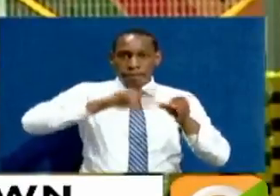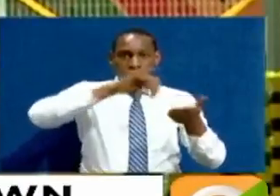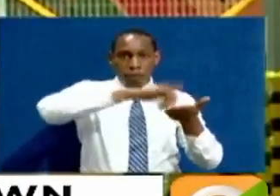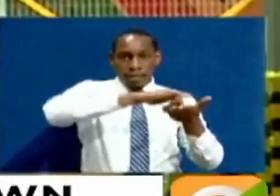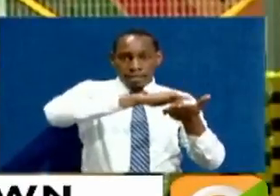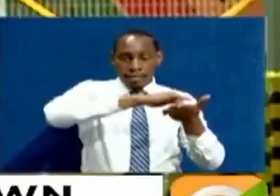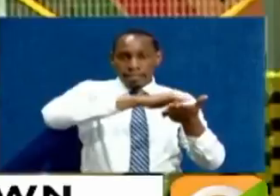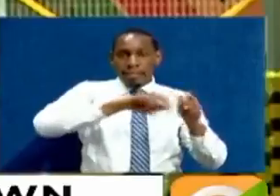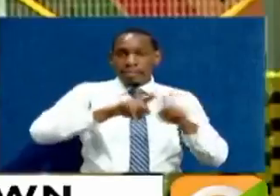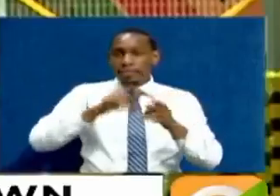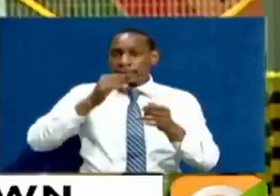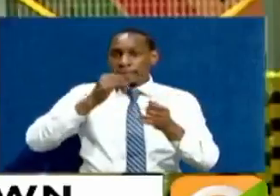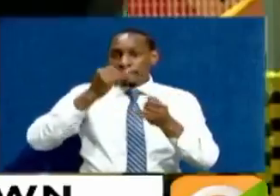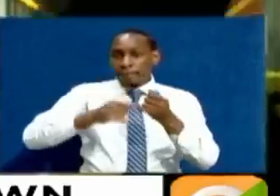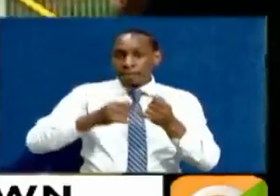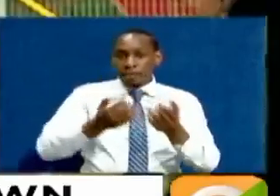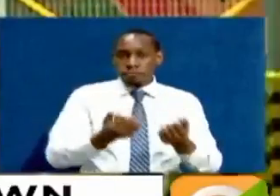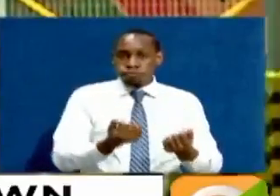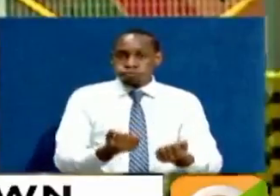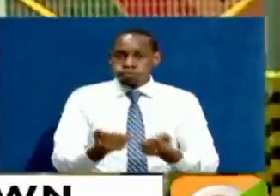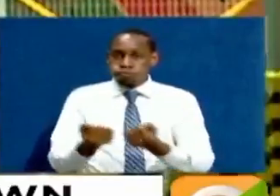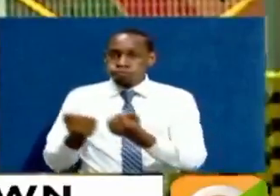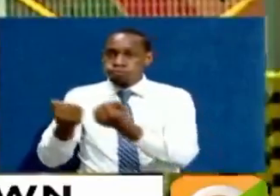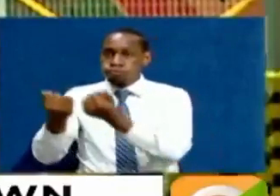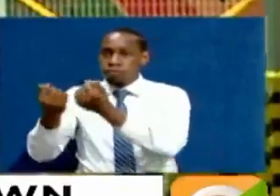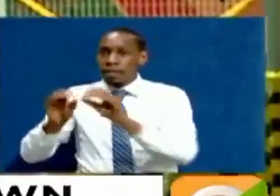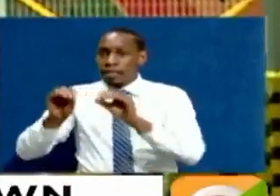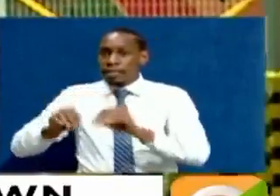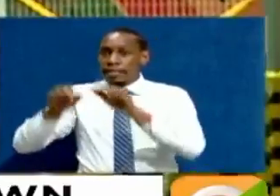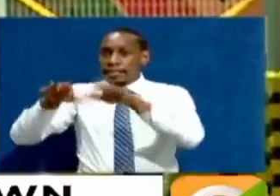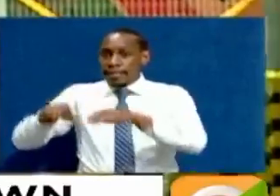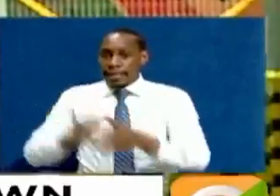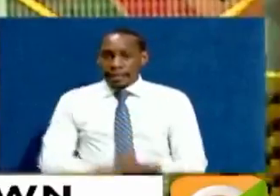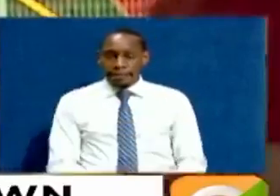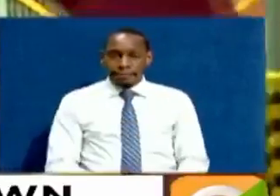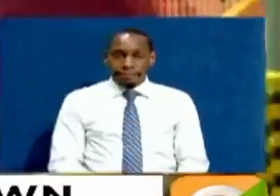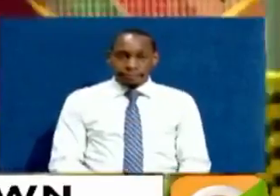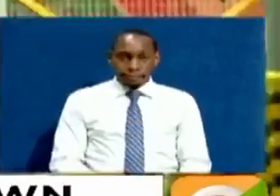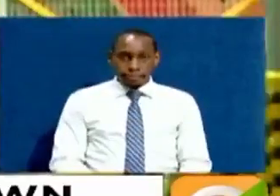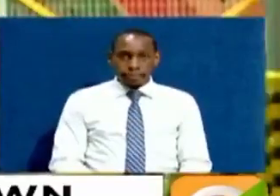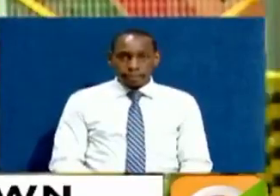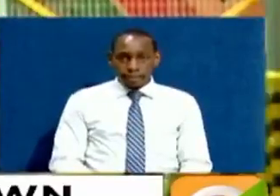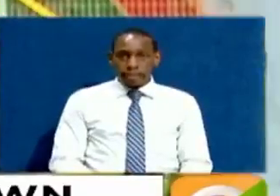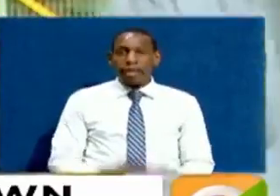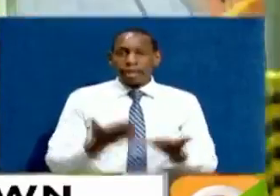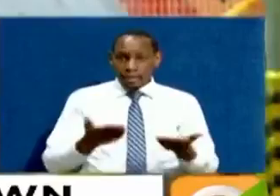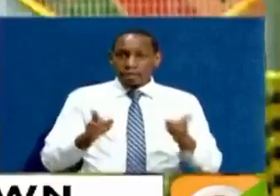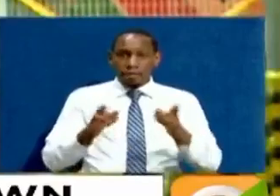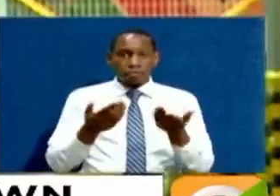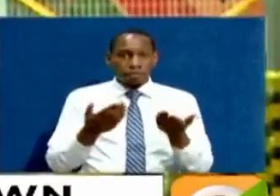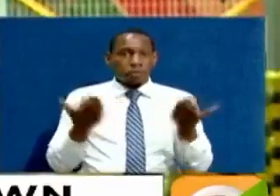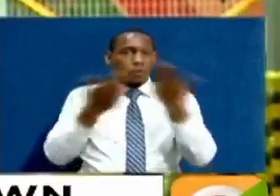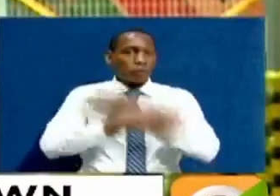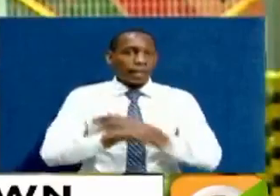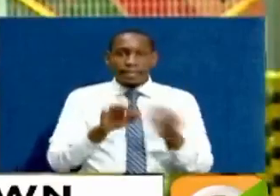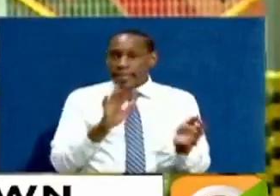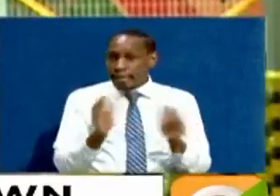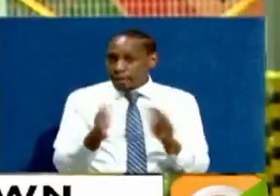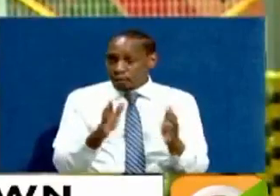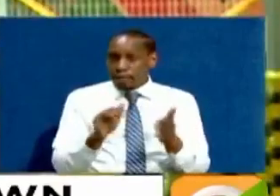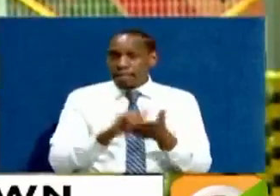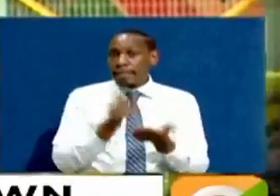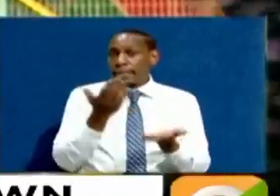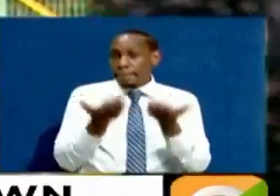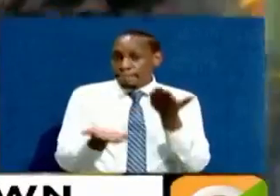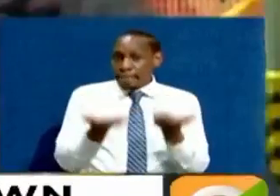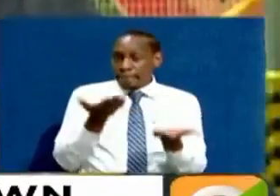and eventually driven all the way to Kitengela. Now, it's one of those nights, Wahiga Maura, that I